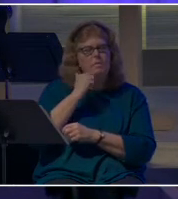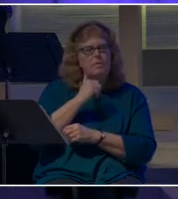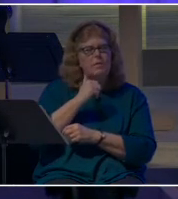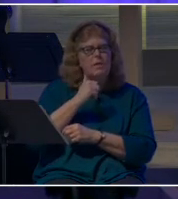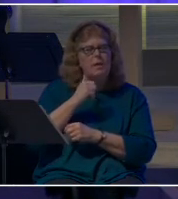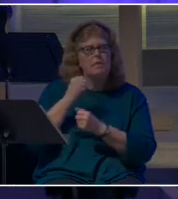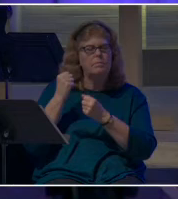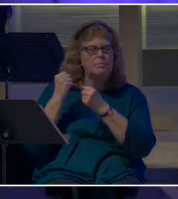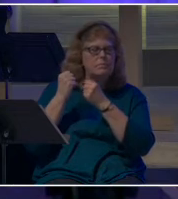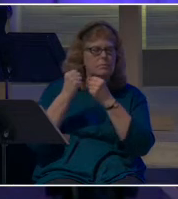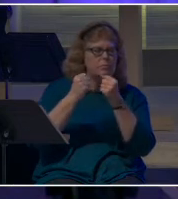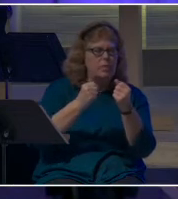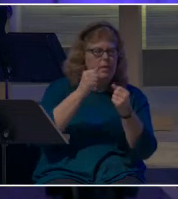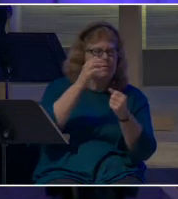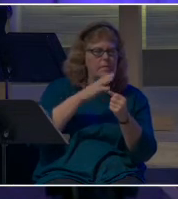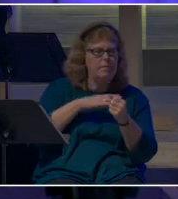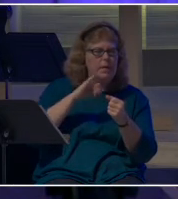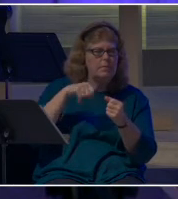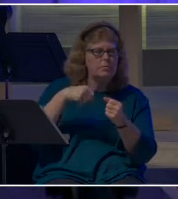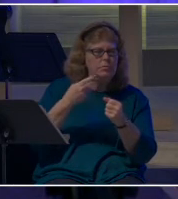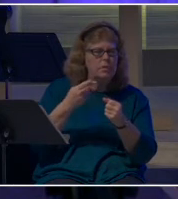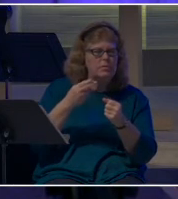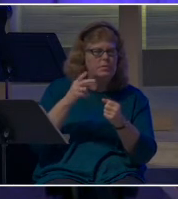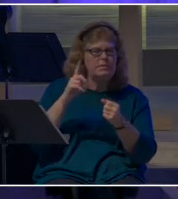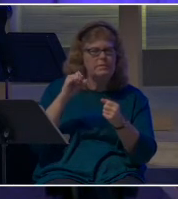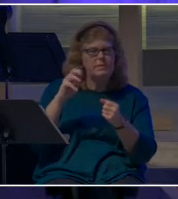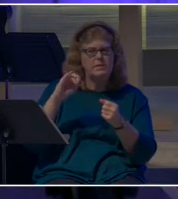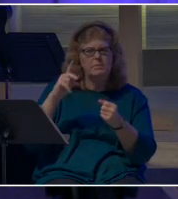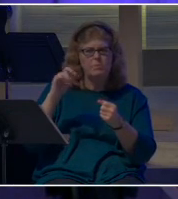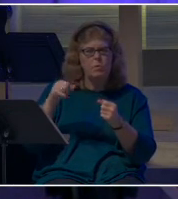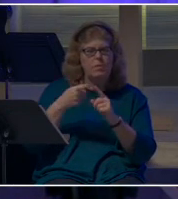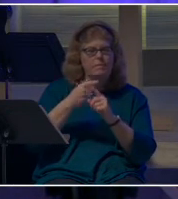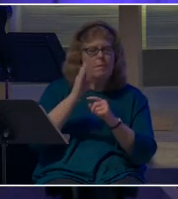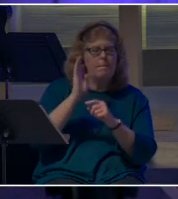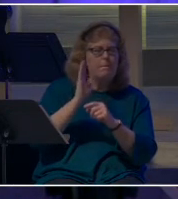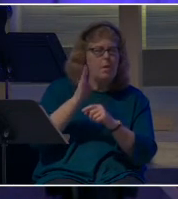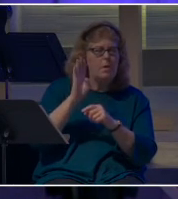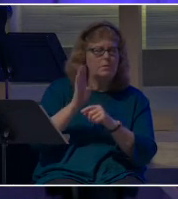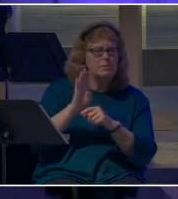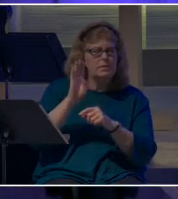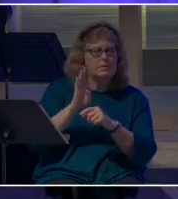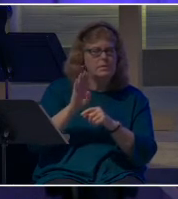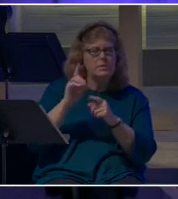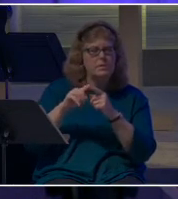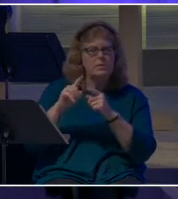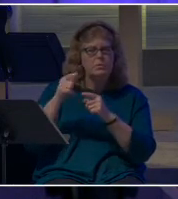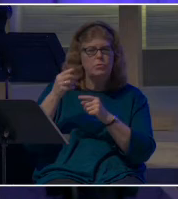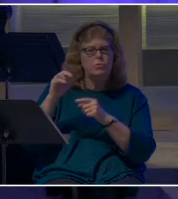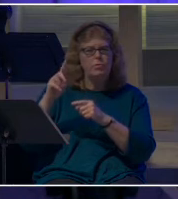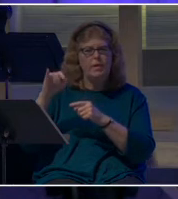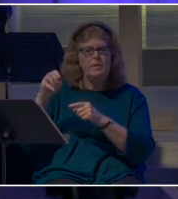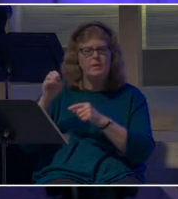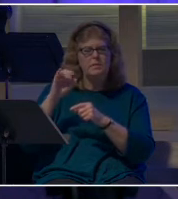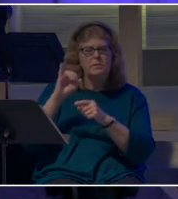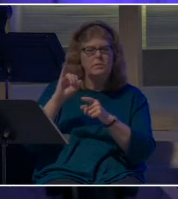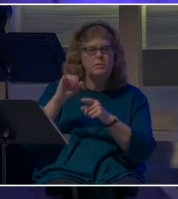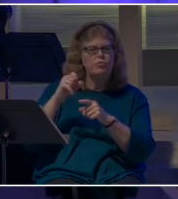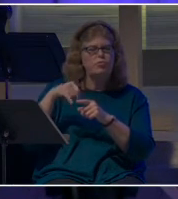would drive this man, Joseph de Samoghi, from Boston to Brandeis, because Joseph served